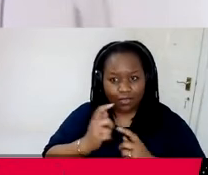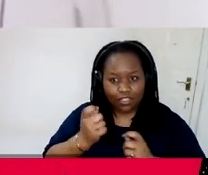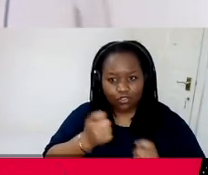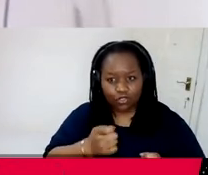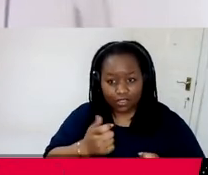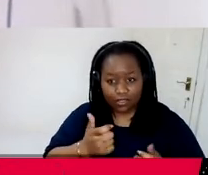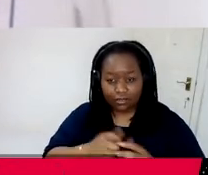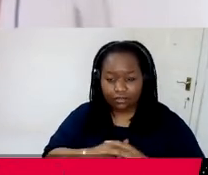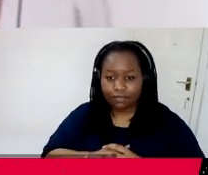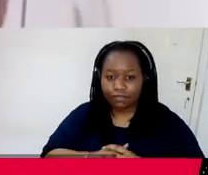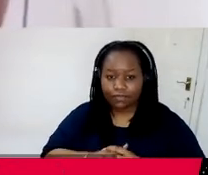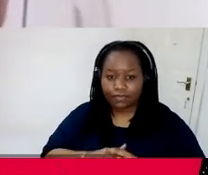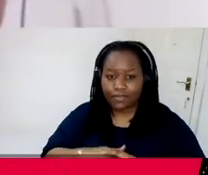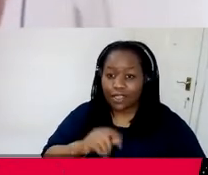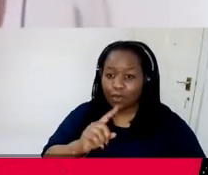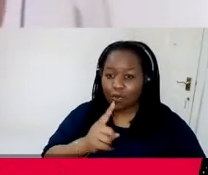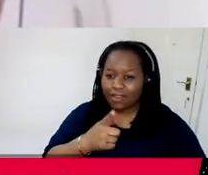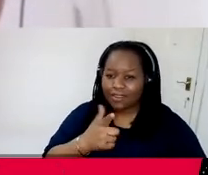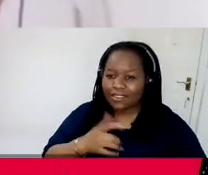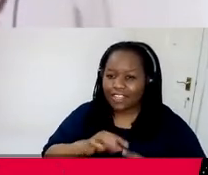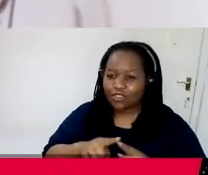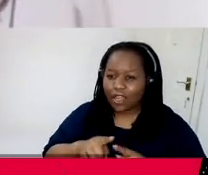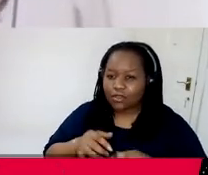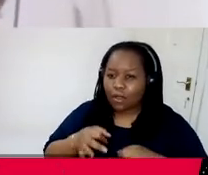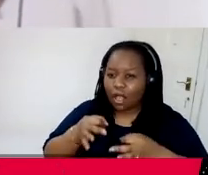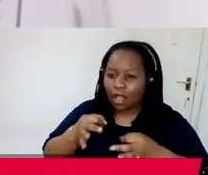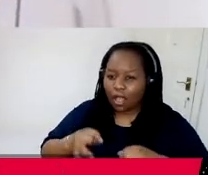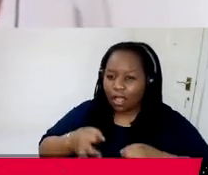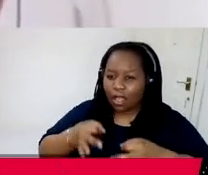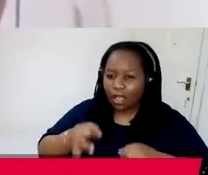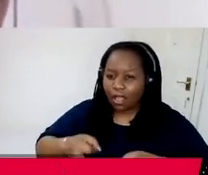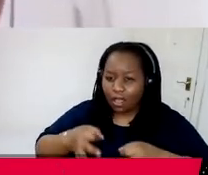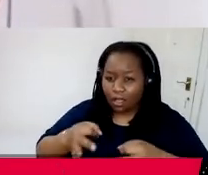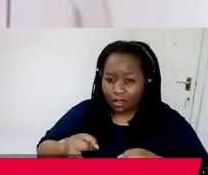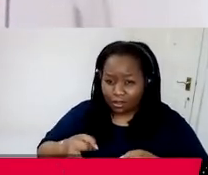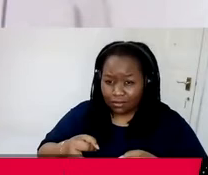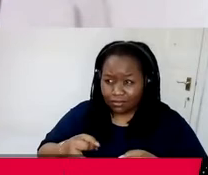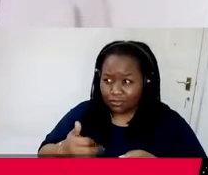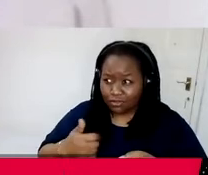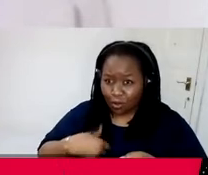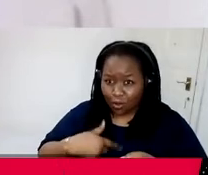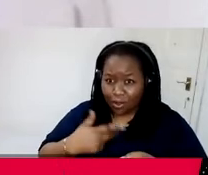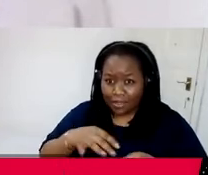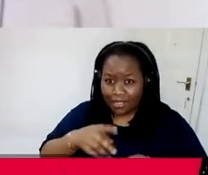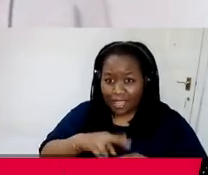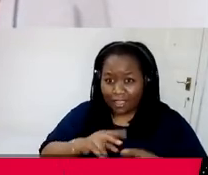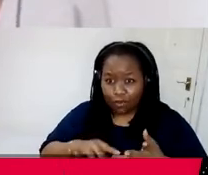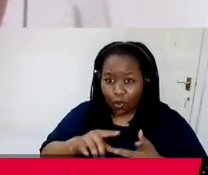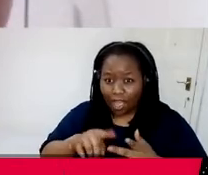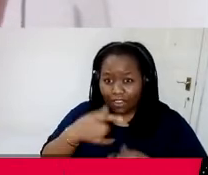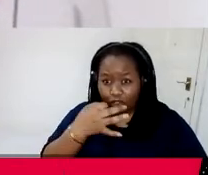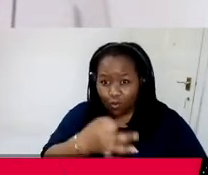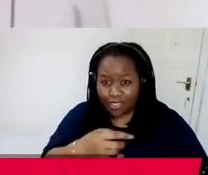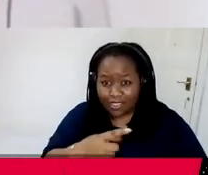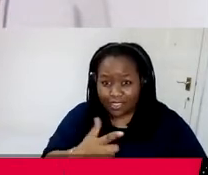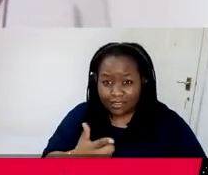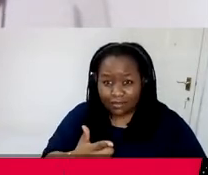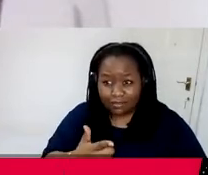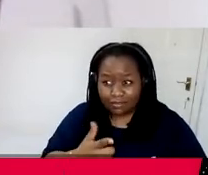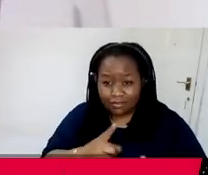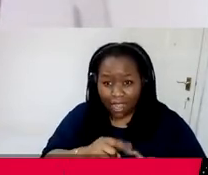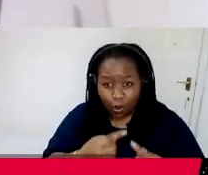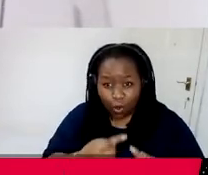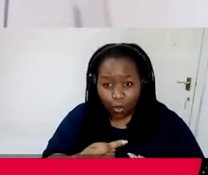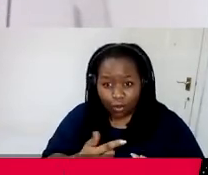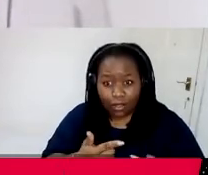2 years to get answered, because at every point at which the government was due to answer